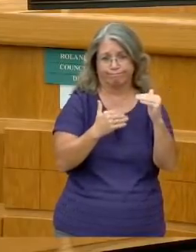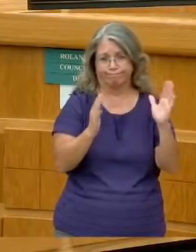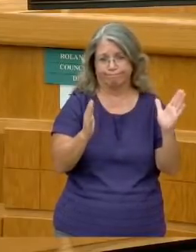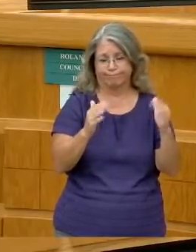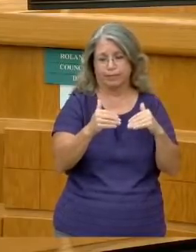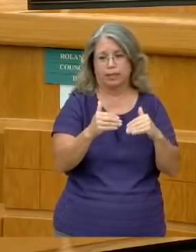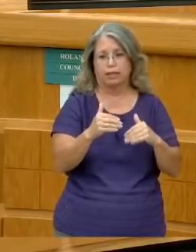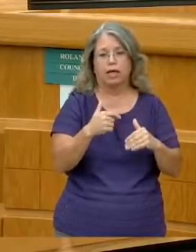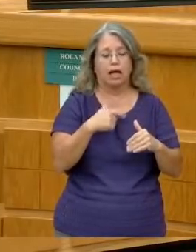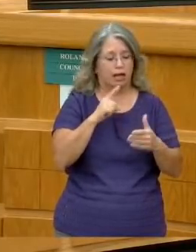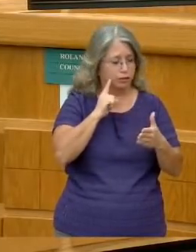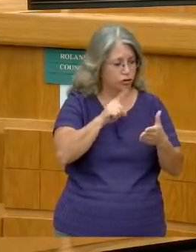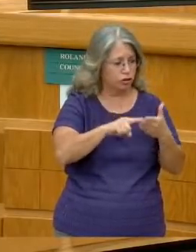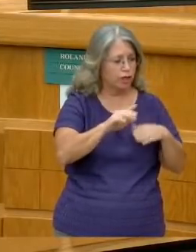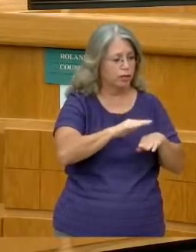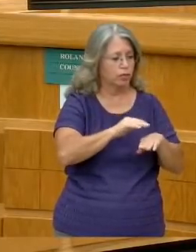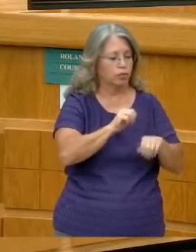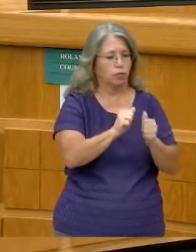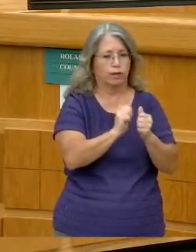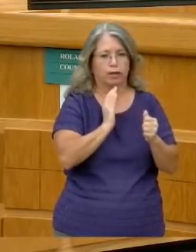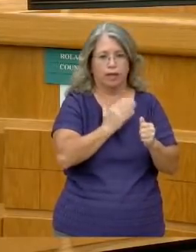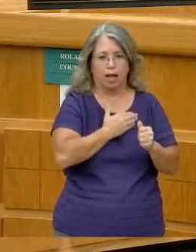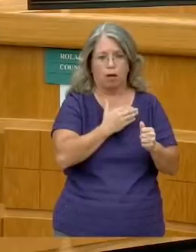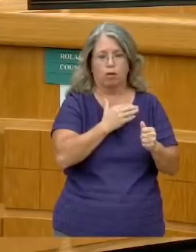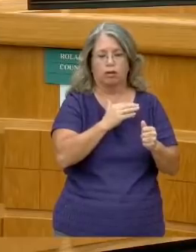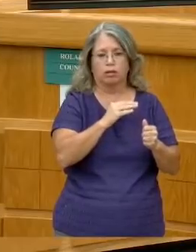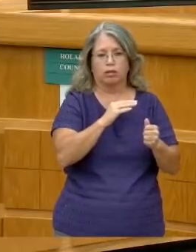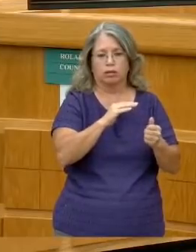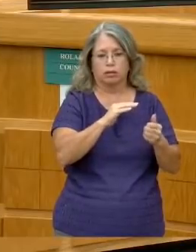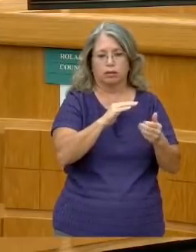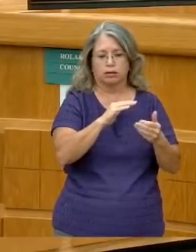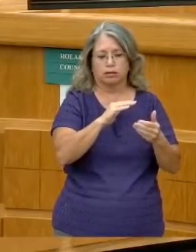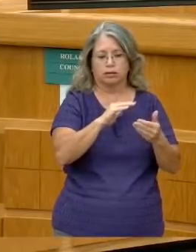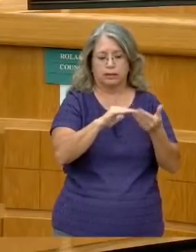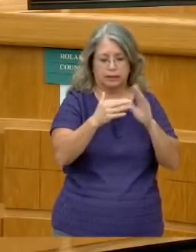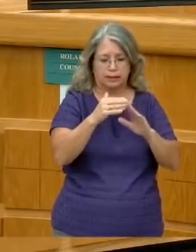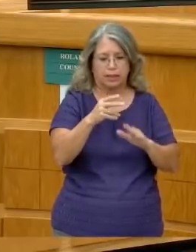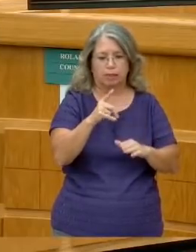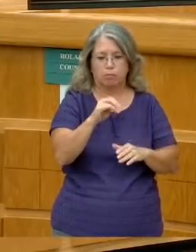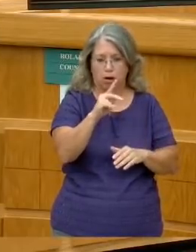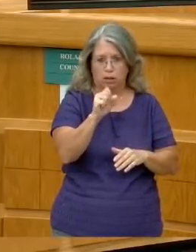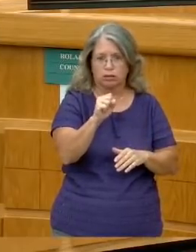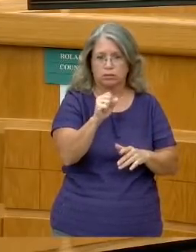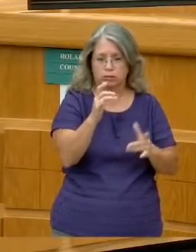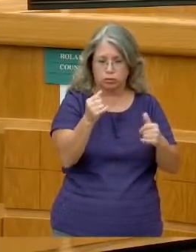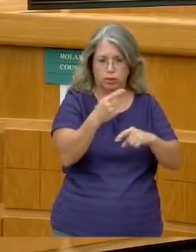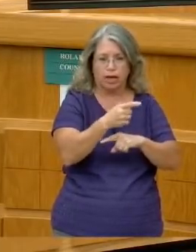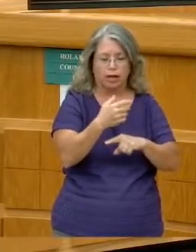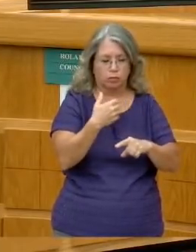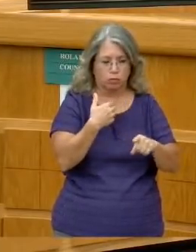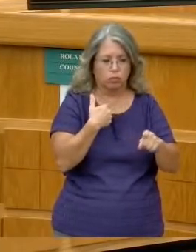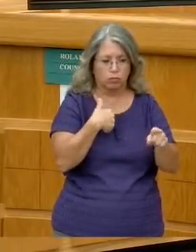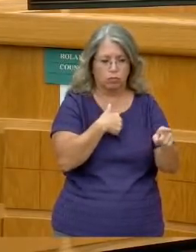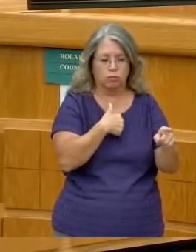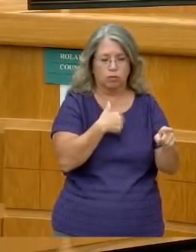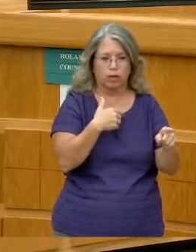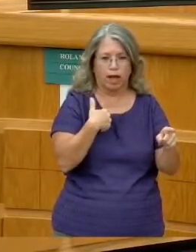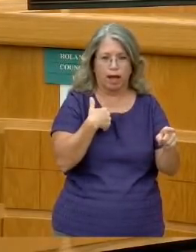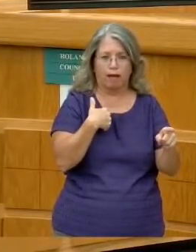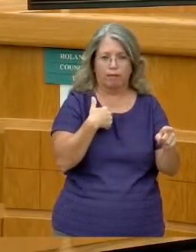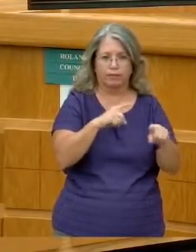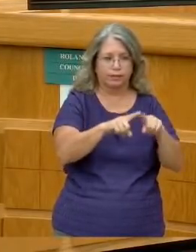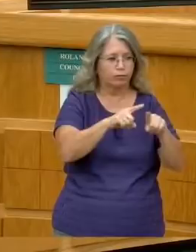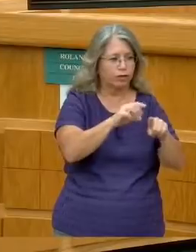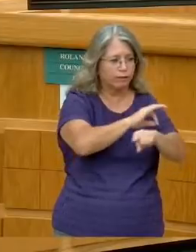have several of our ball fields that are leased out to persons to do these types of league events, whether it's